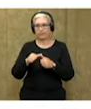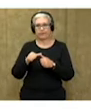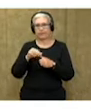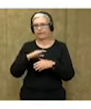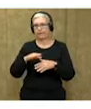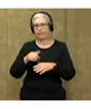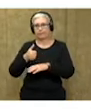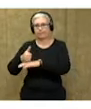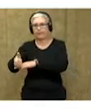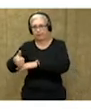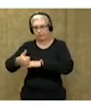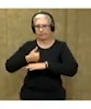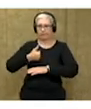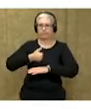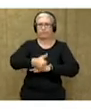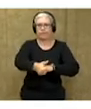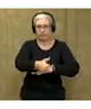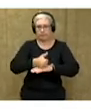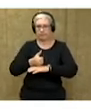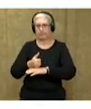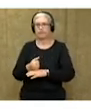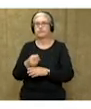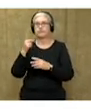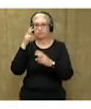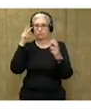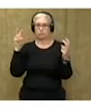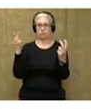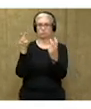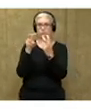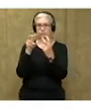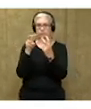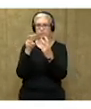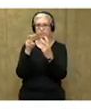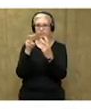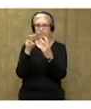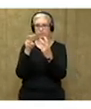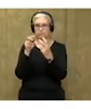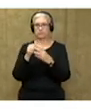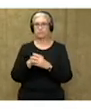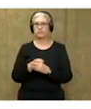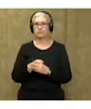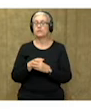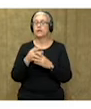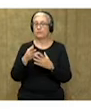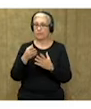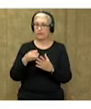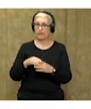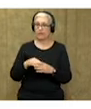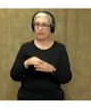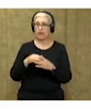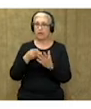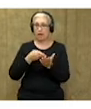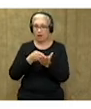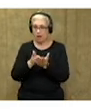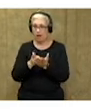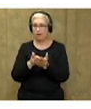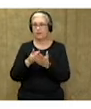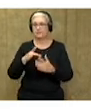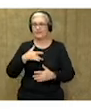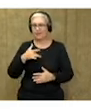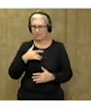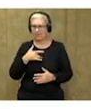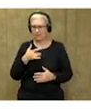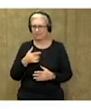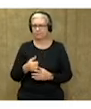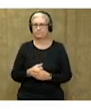game. Use good eye contact. Look one another in the eye and be open and honest with one another with how you're feeling at that